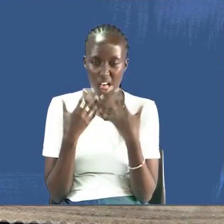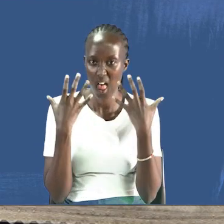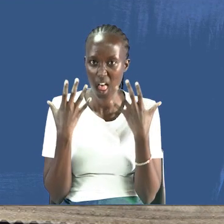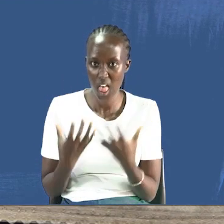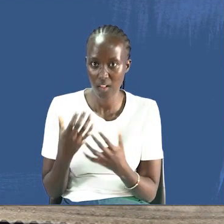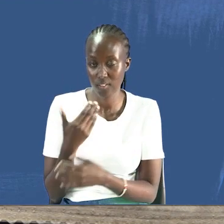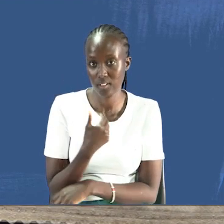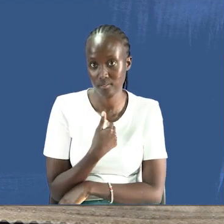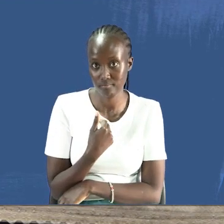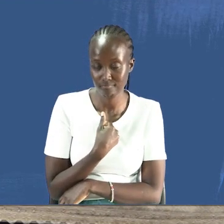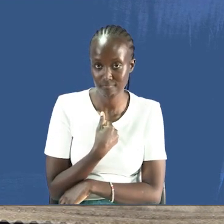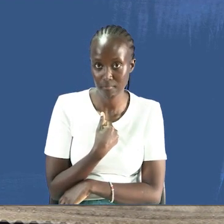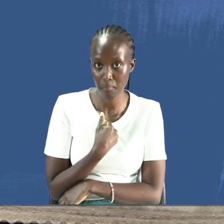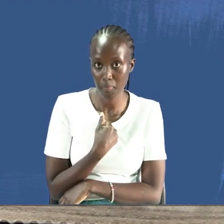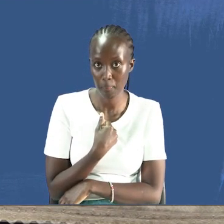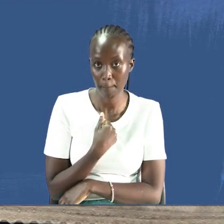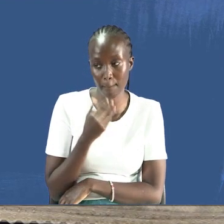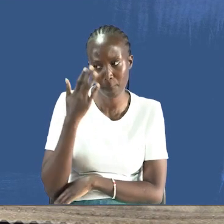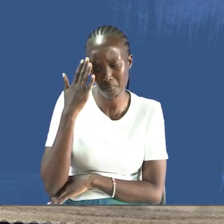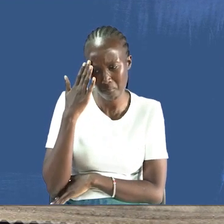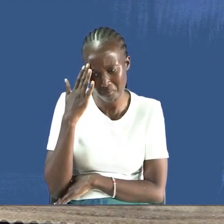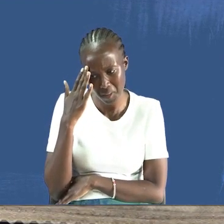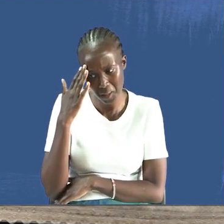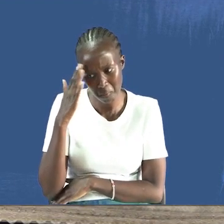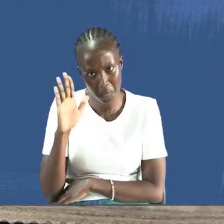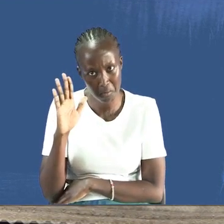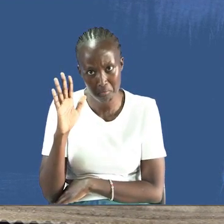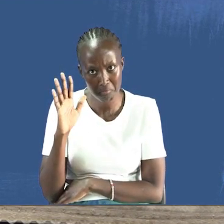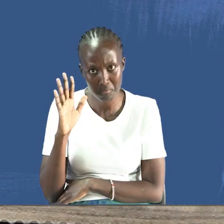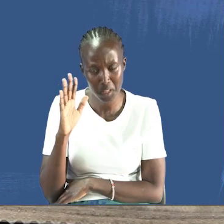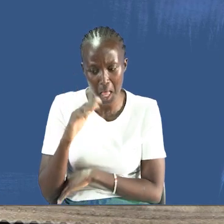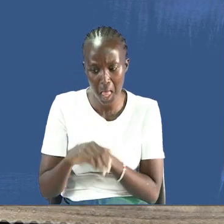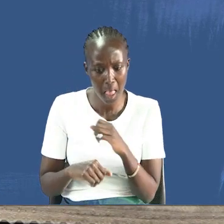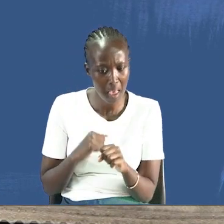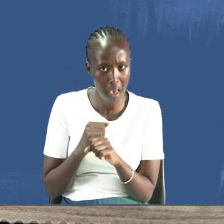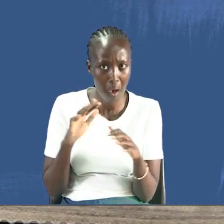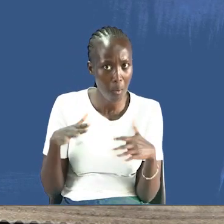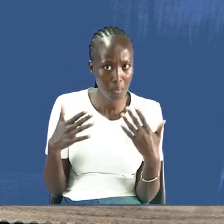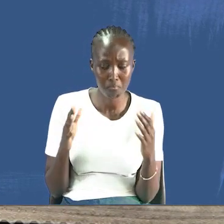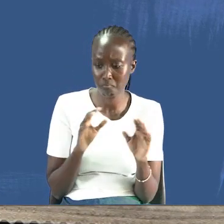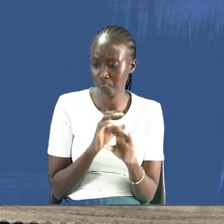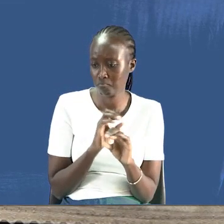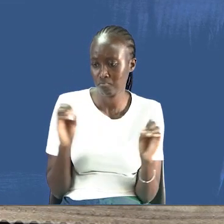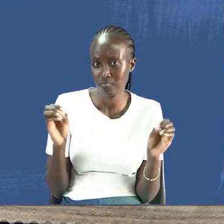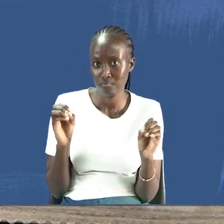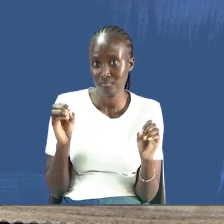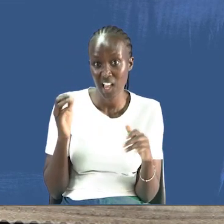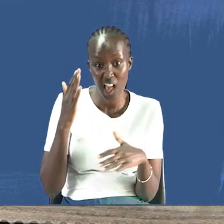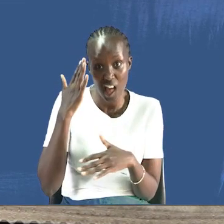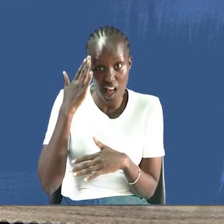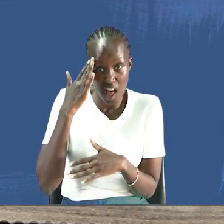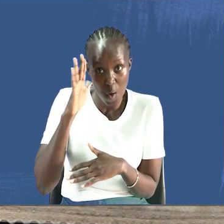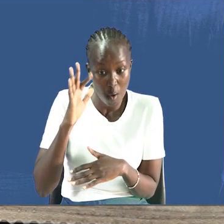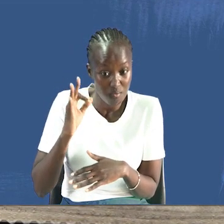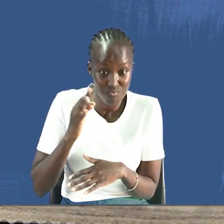place, at a place where we didn't know how it was going to be. We didn't know how we were going to make it.